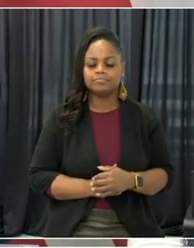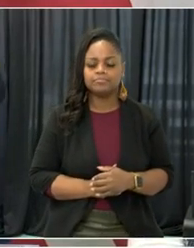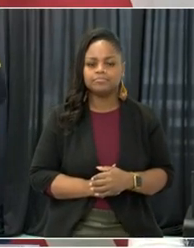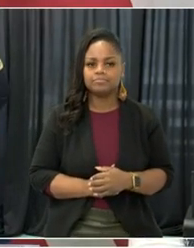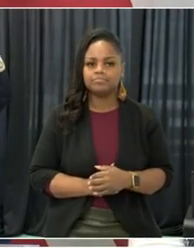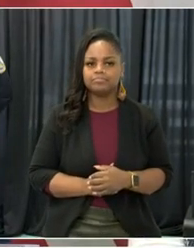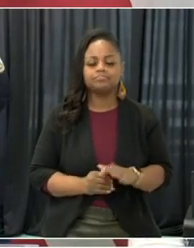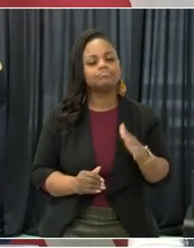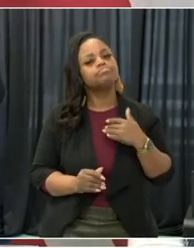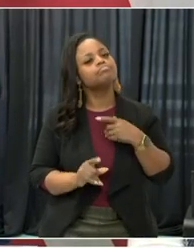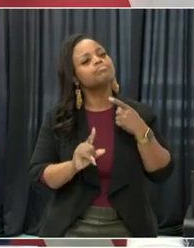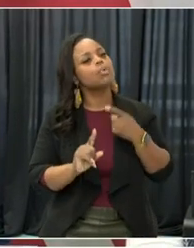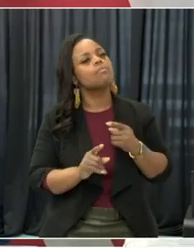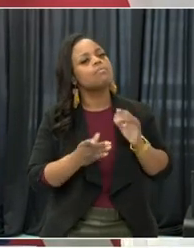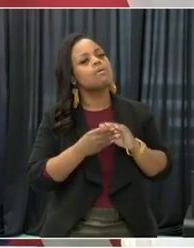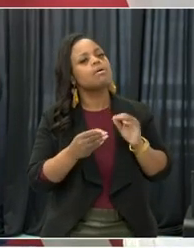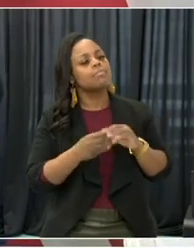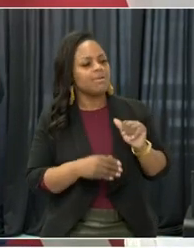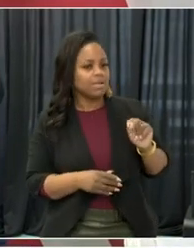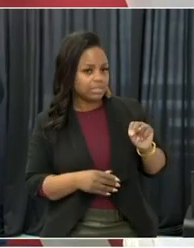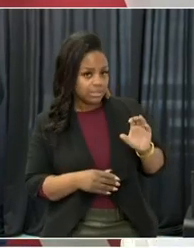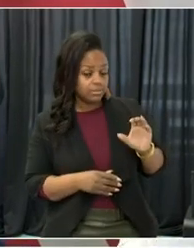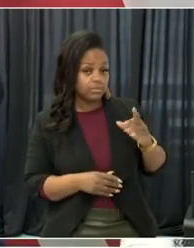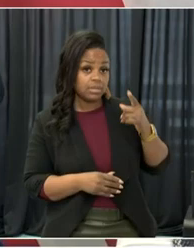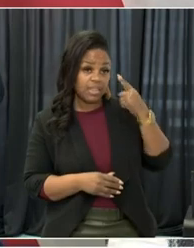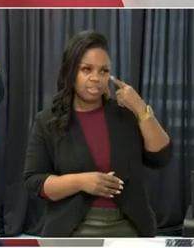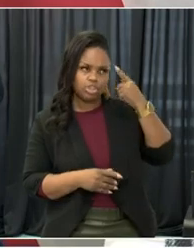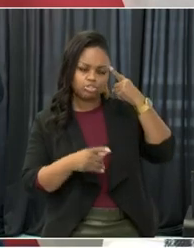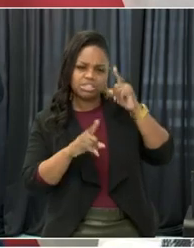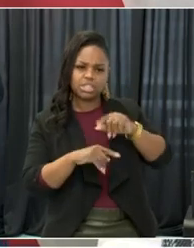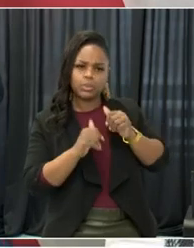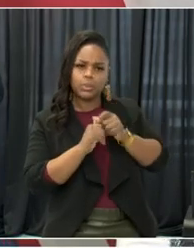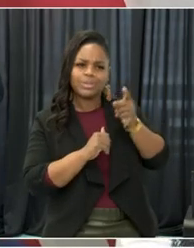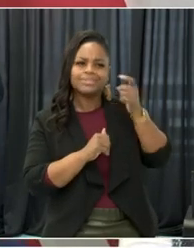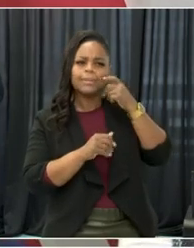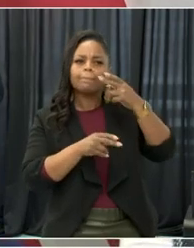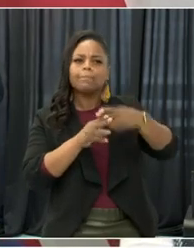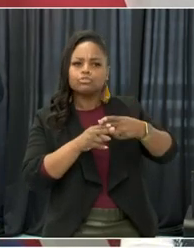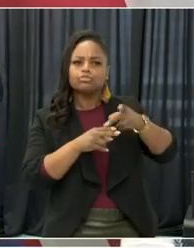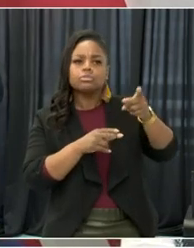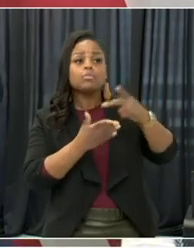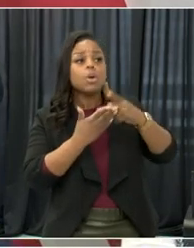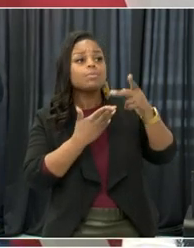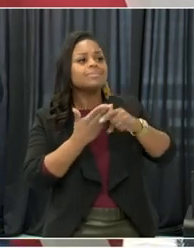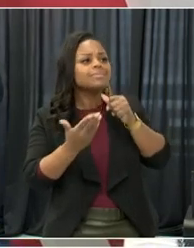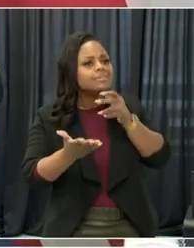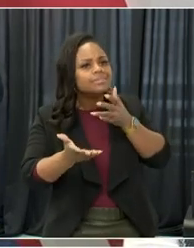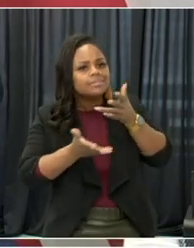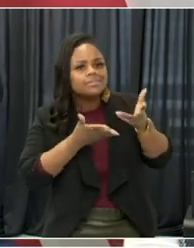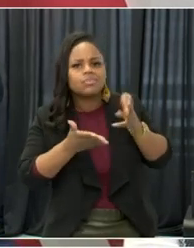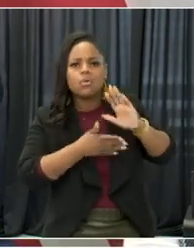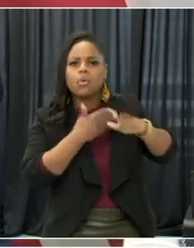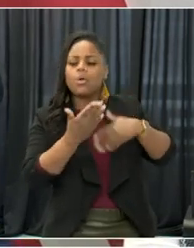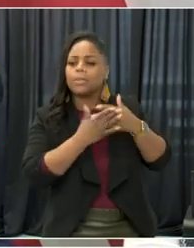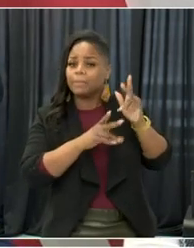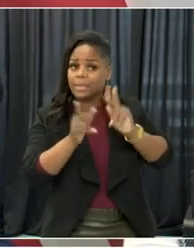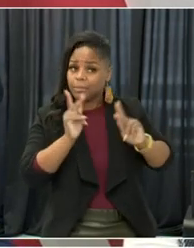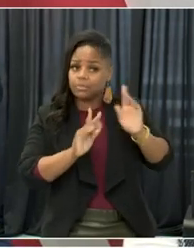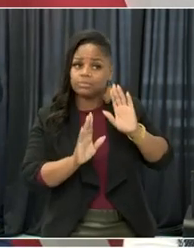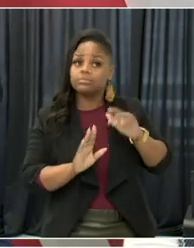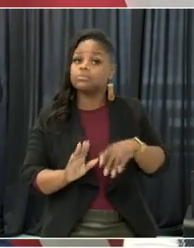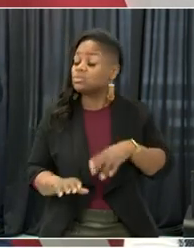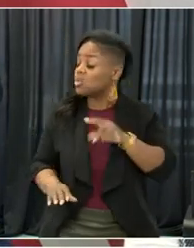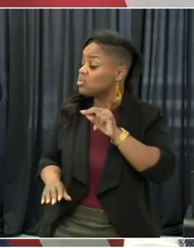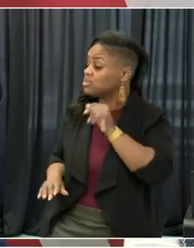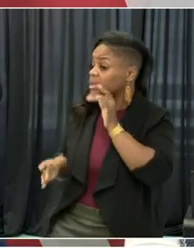of the ANCs, and I think you'd agreed that, and you talked about it, that the programming doesn't engage the people that it probably needs to. There's a certain. Nope, that's not what I said.